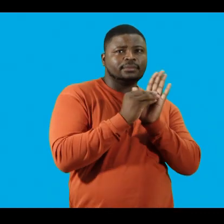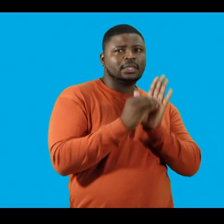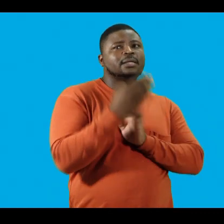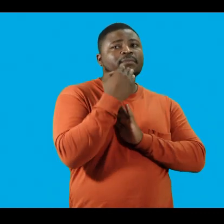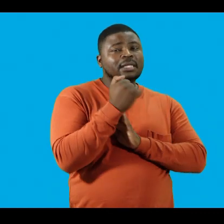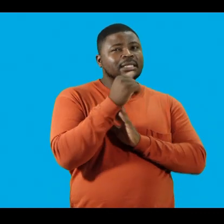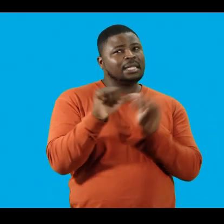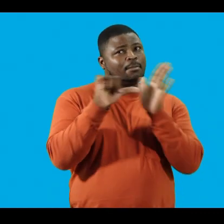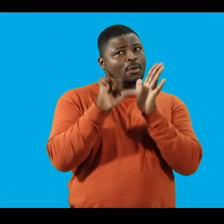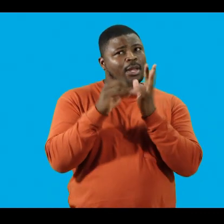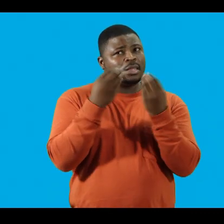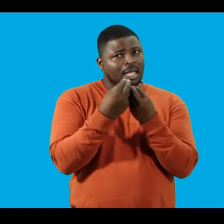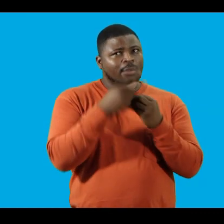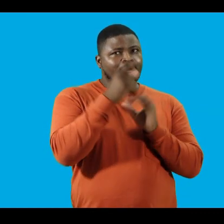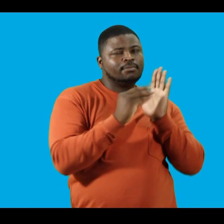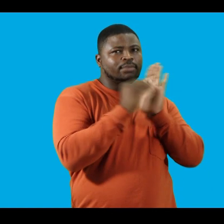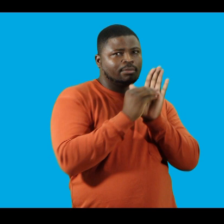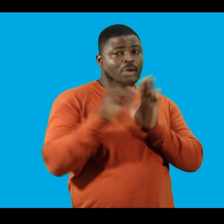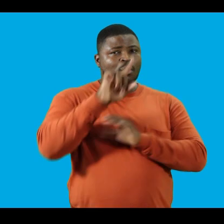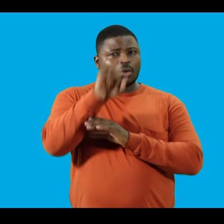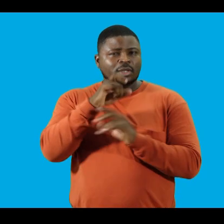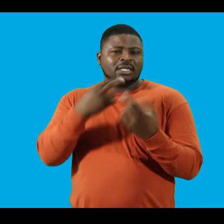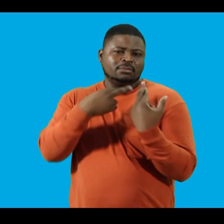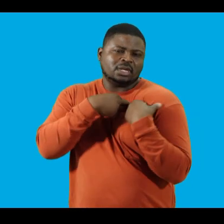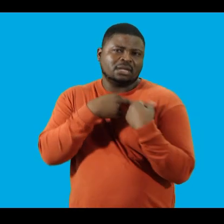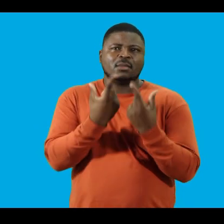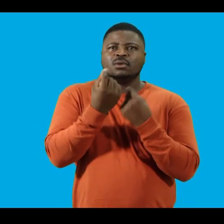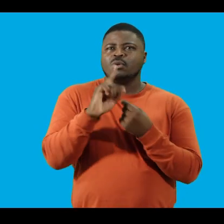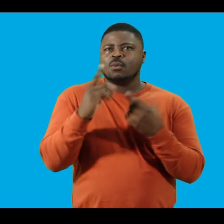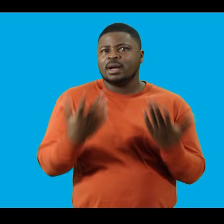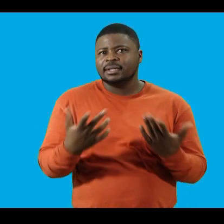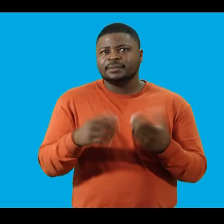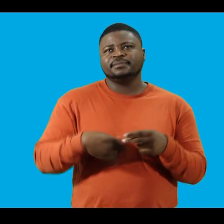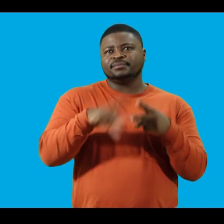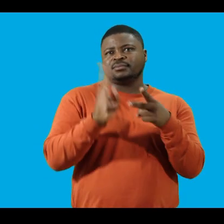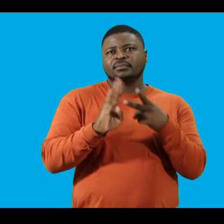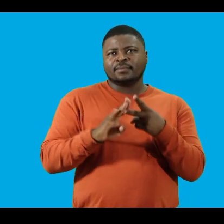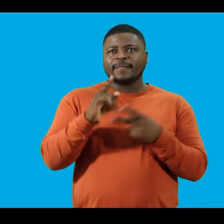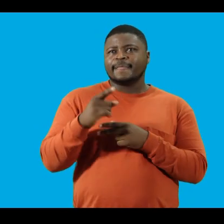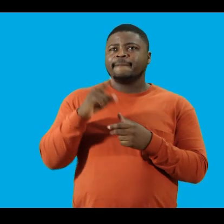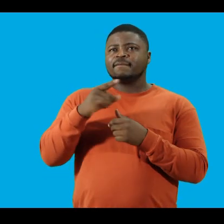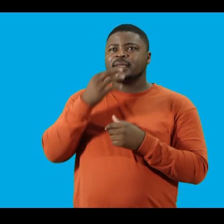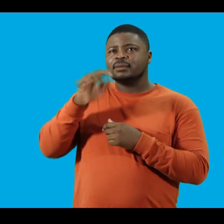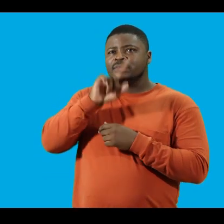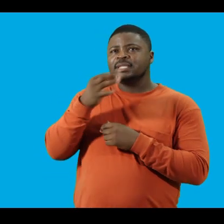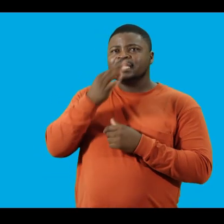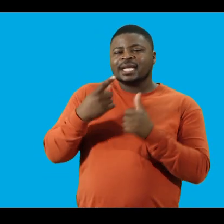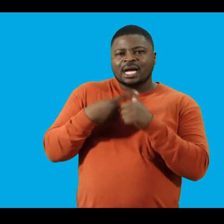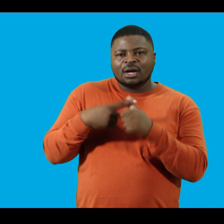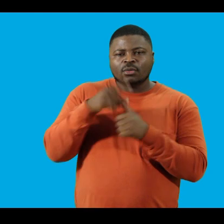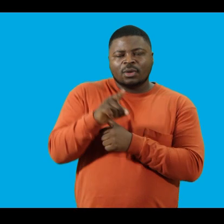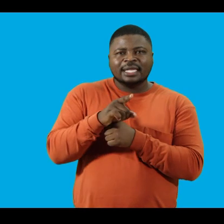what is expected from you. If we look at the second one, calculate her total